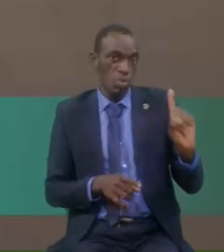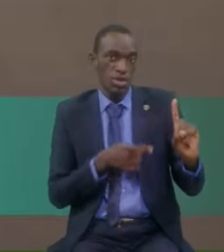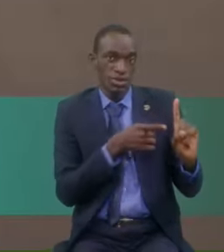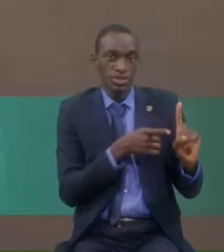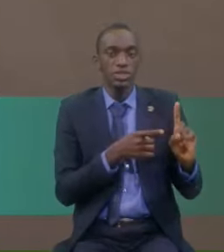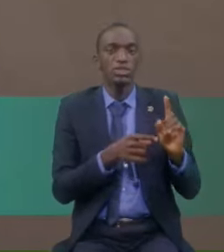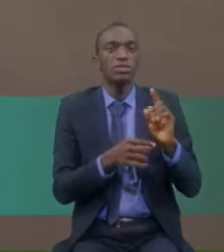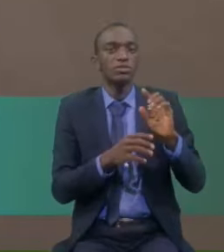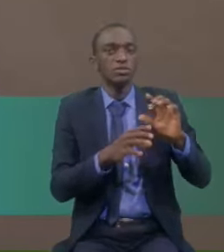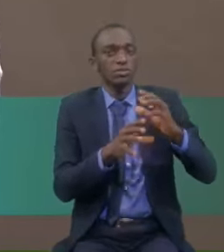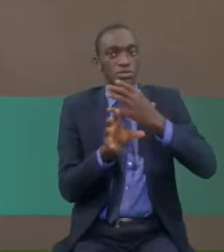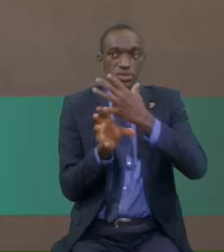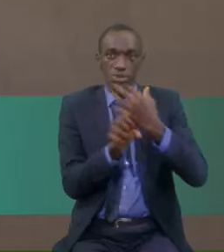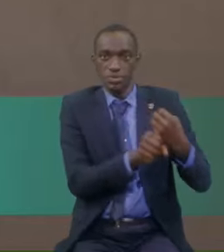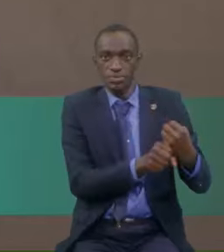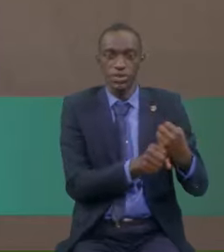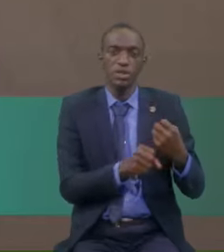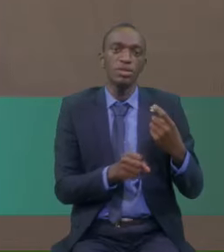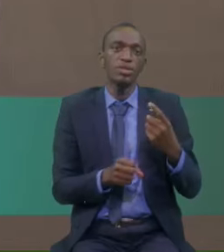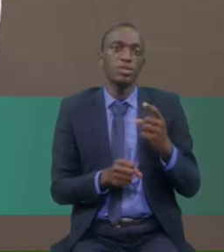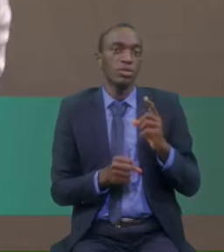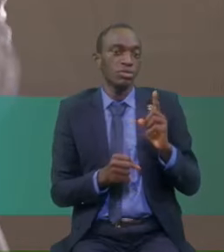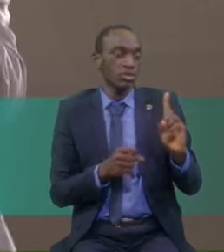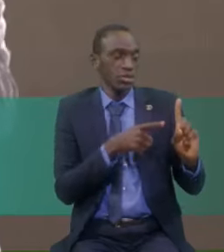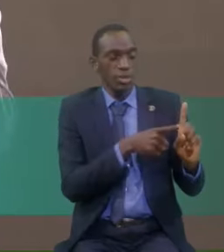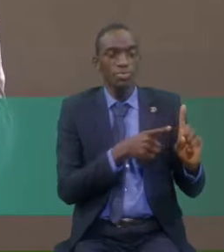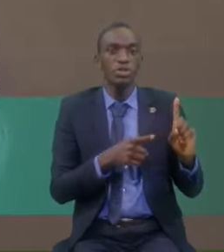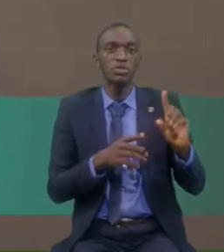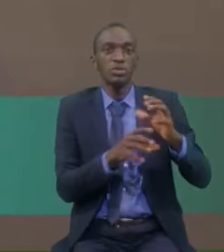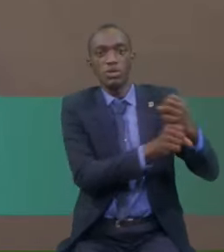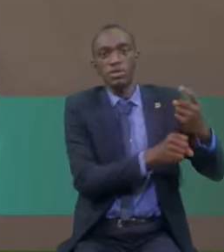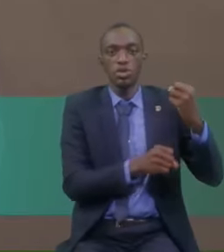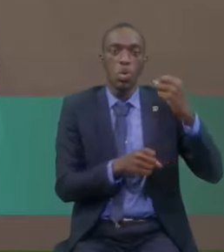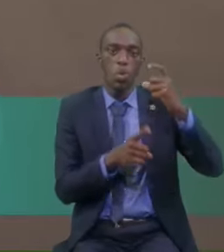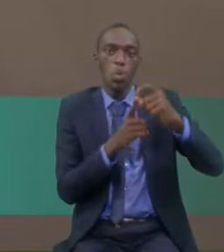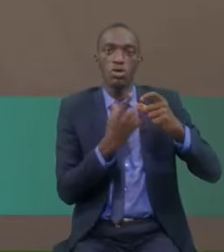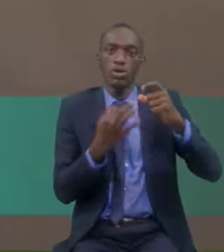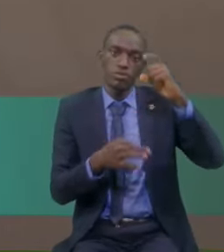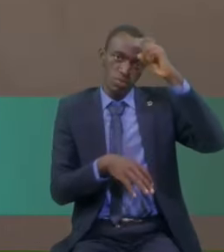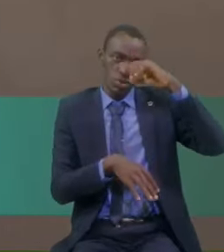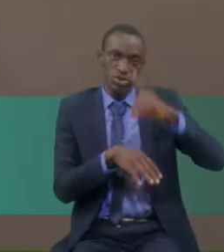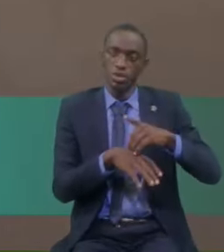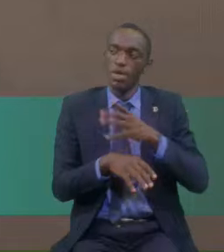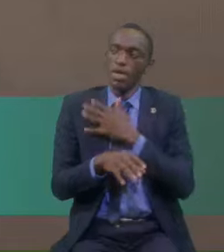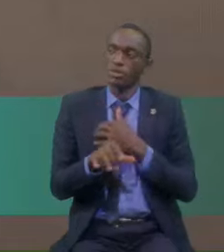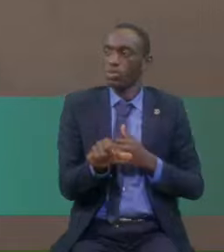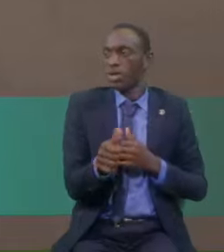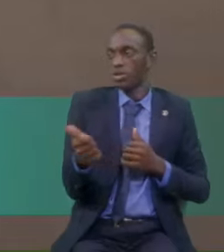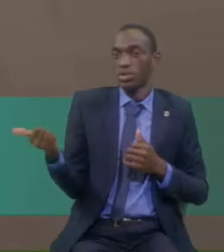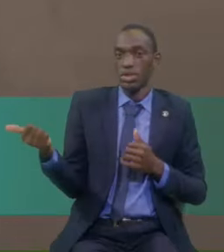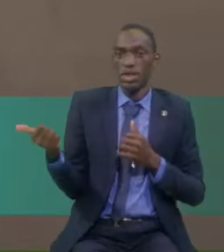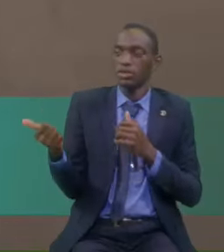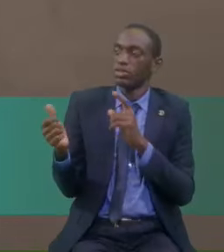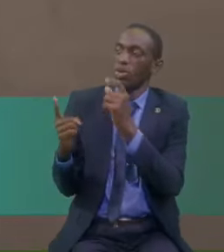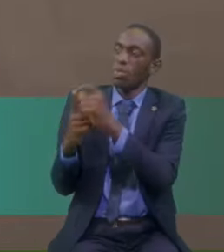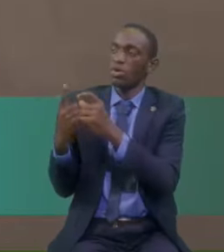by the Spirit the word of wisdom, and to another the word of knowledge by